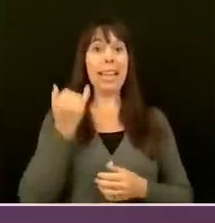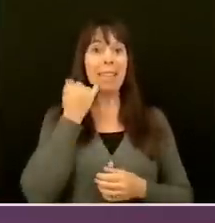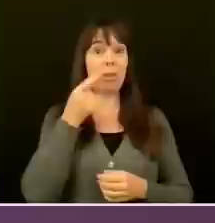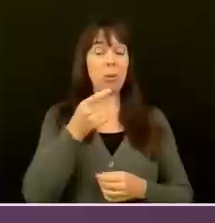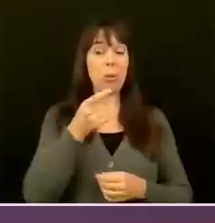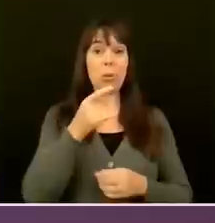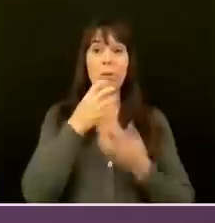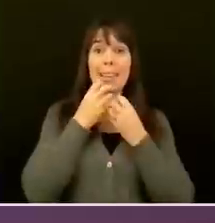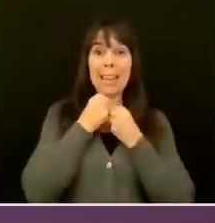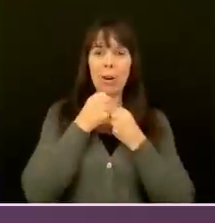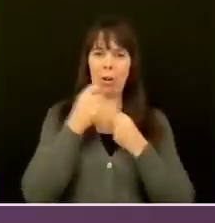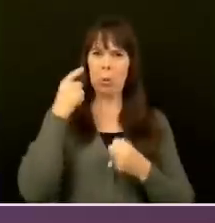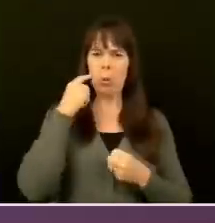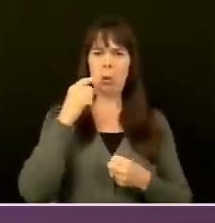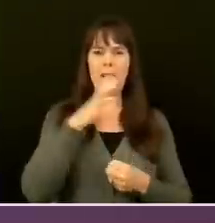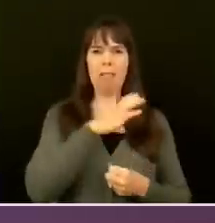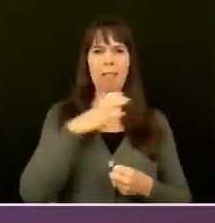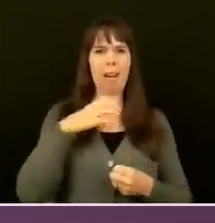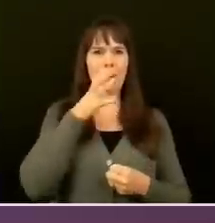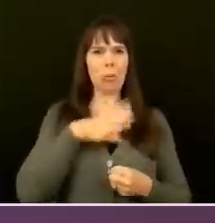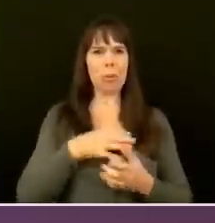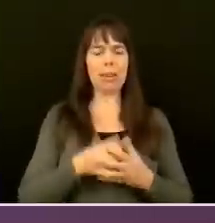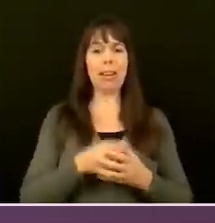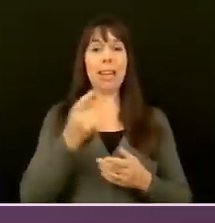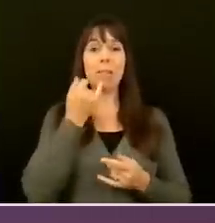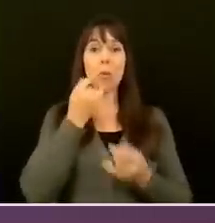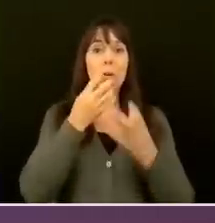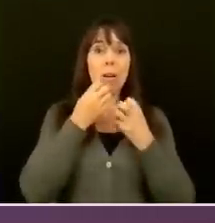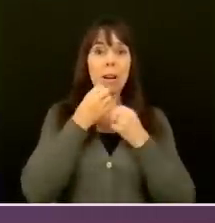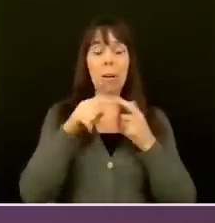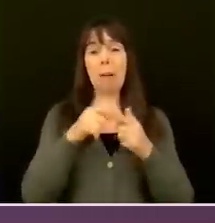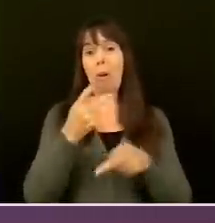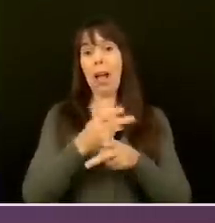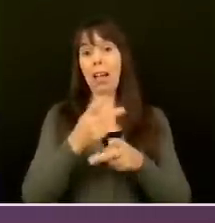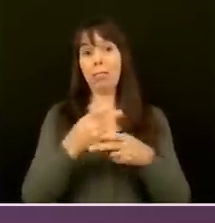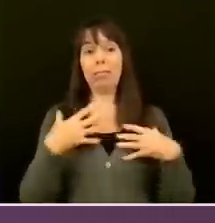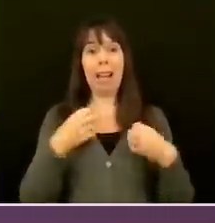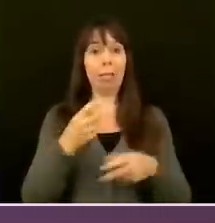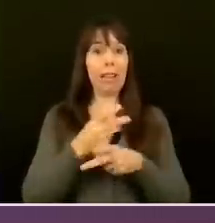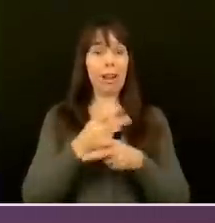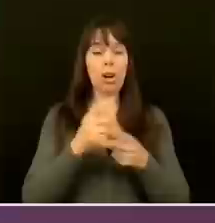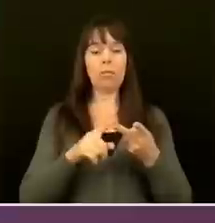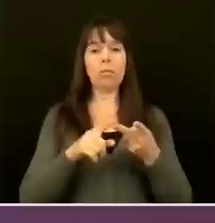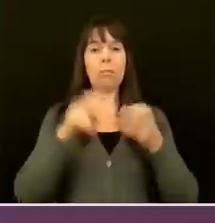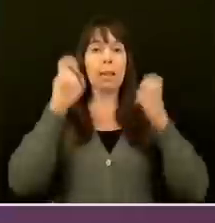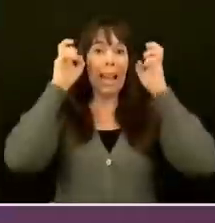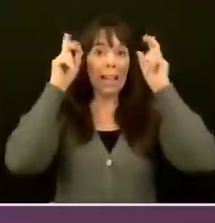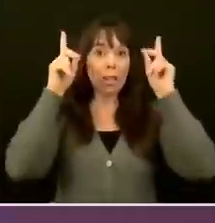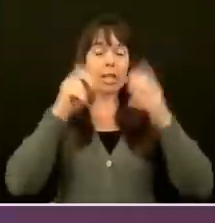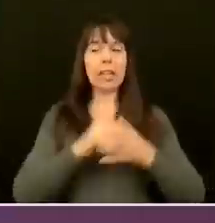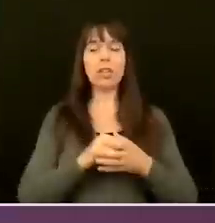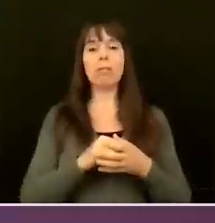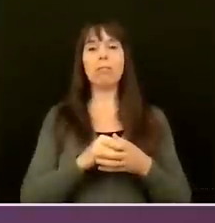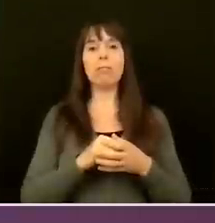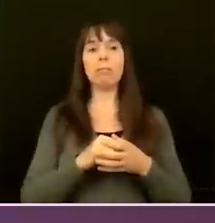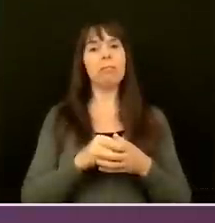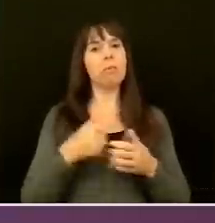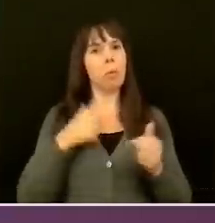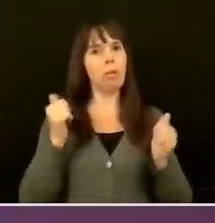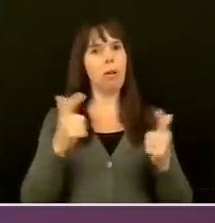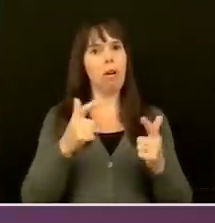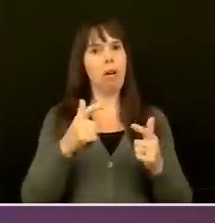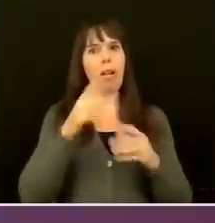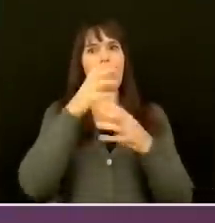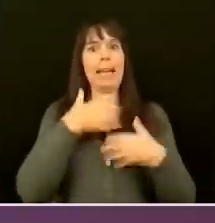the Congresswoman, if you care about health care, if you care about education, and we all care about